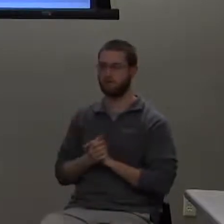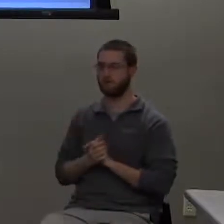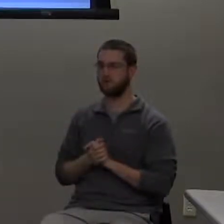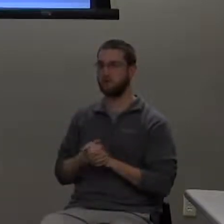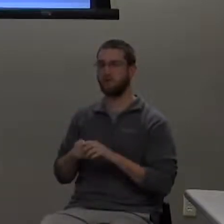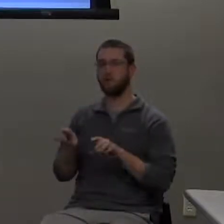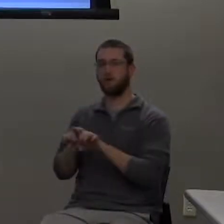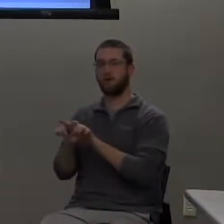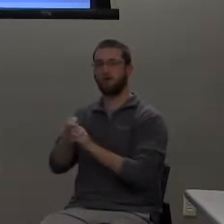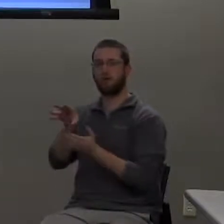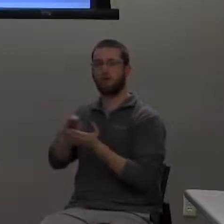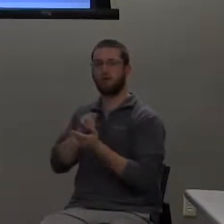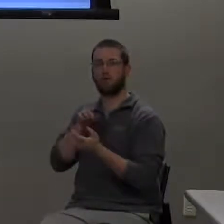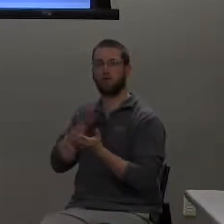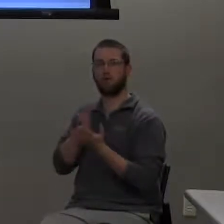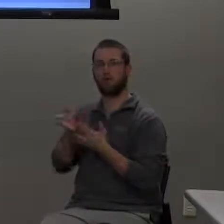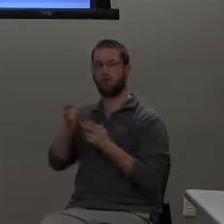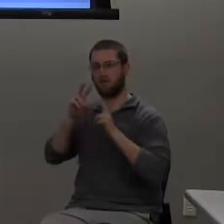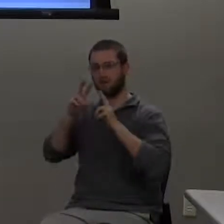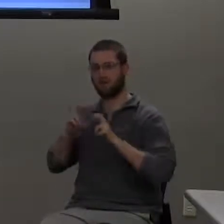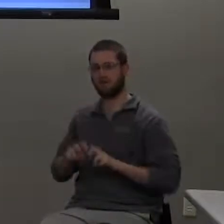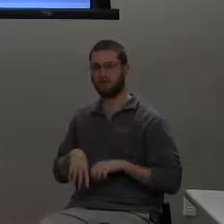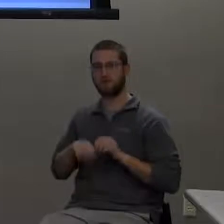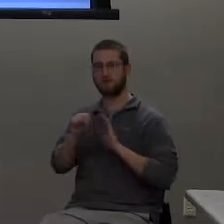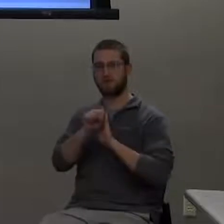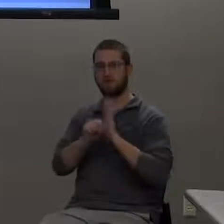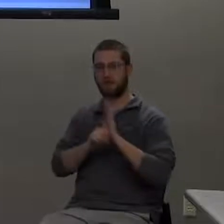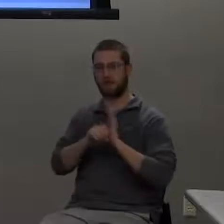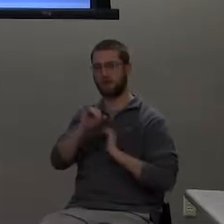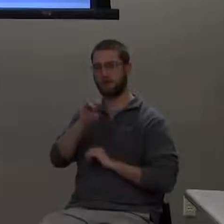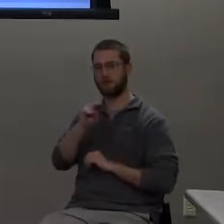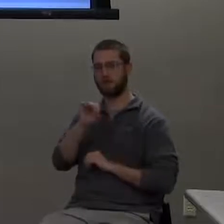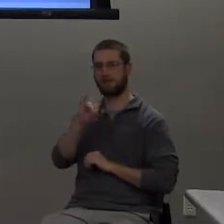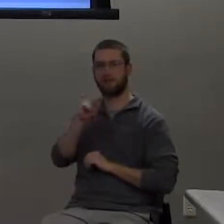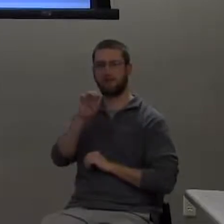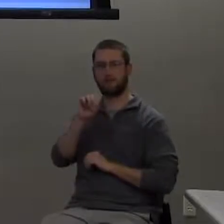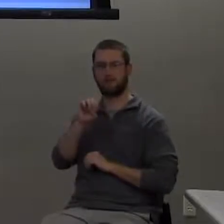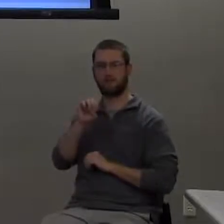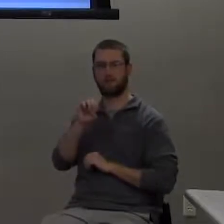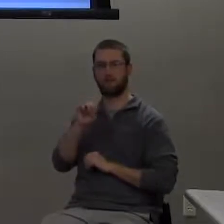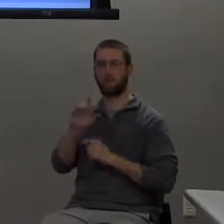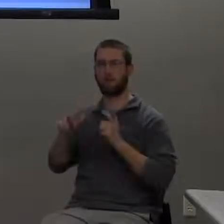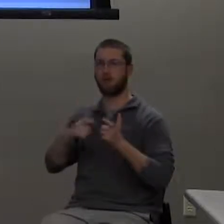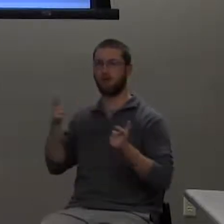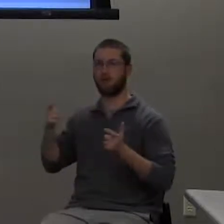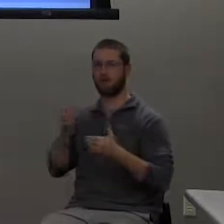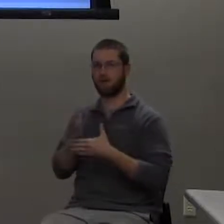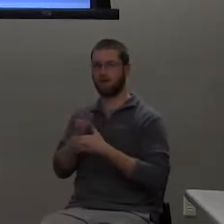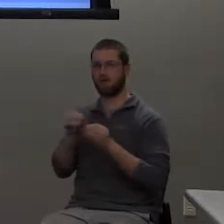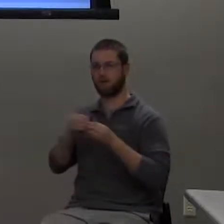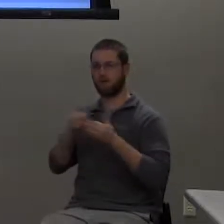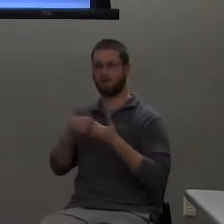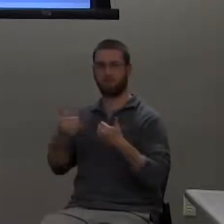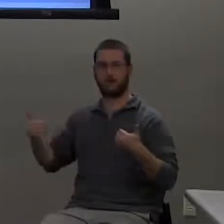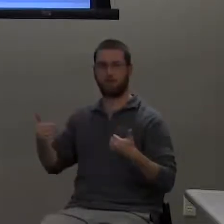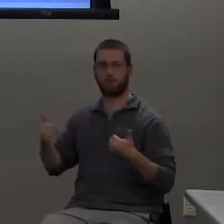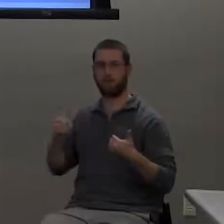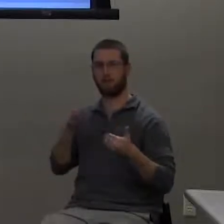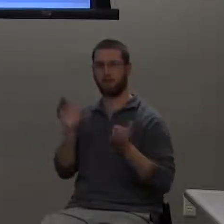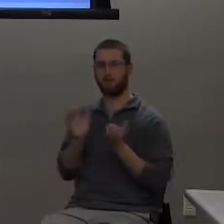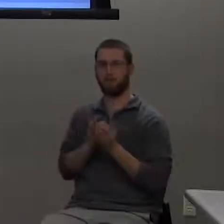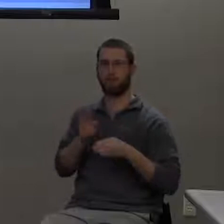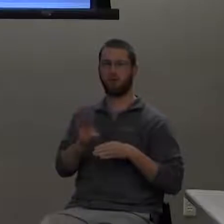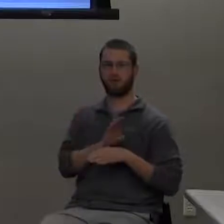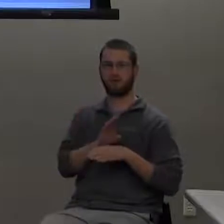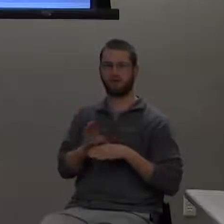that while there are state incentives, there's a big gap in small business. Those incentives tend to focus on